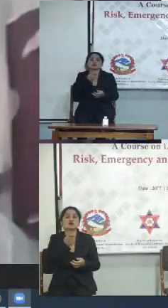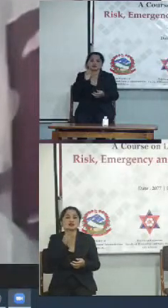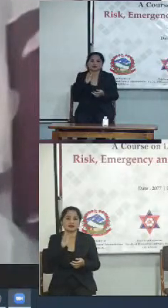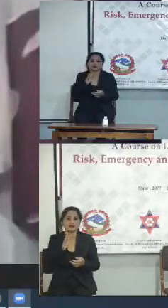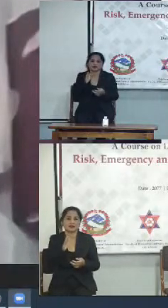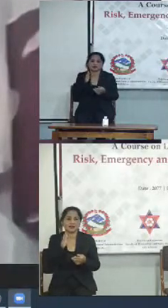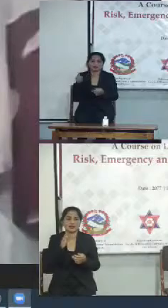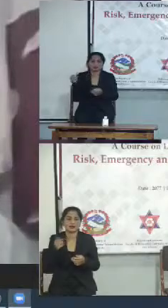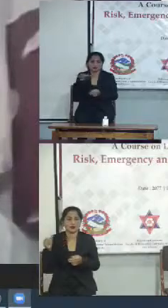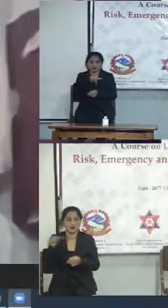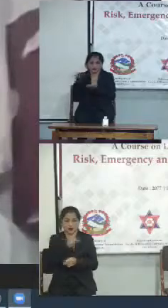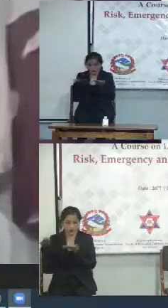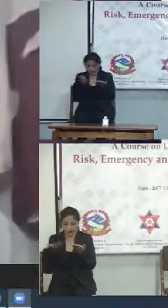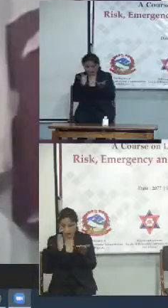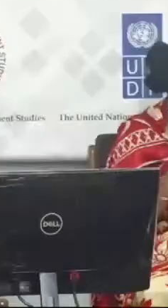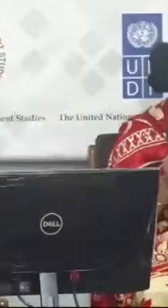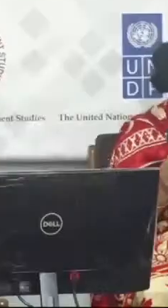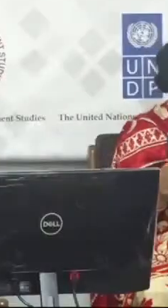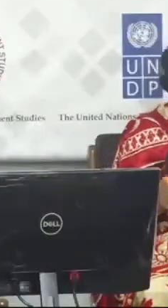to listen to me?